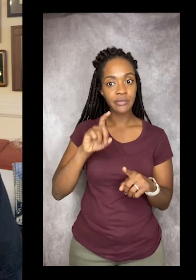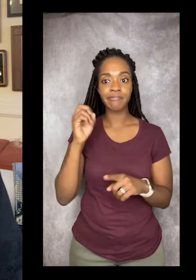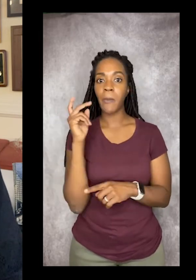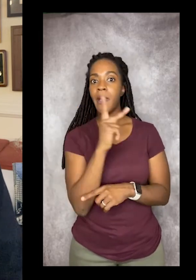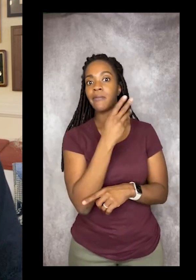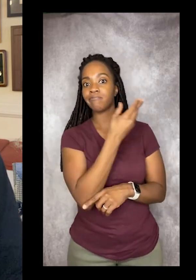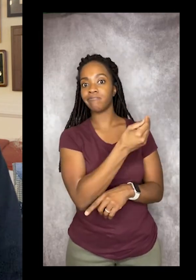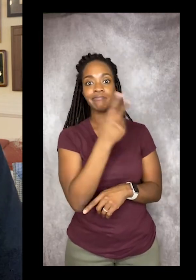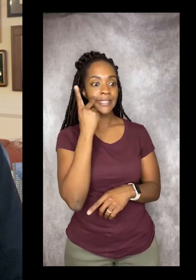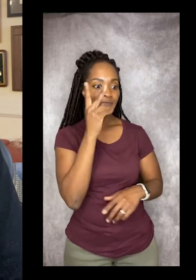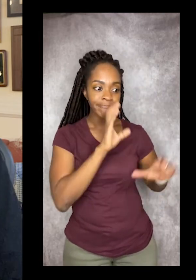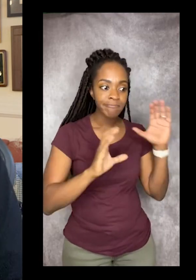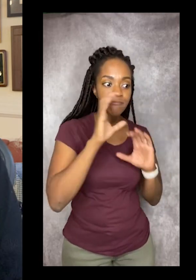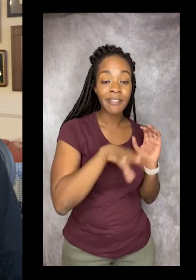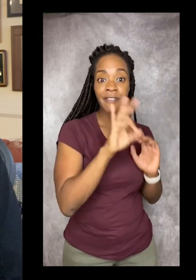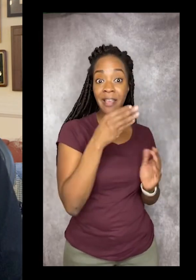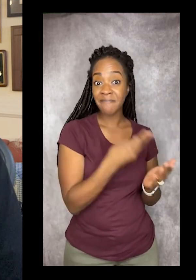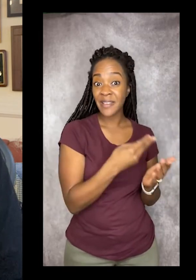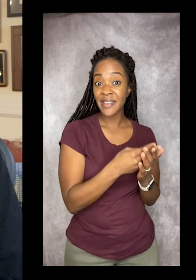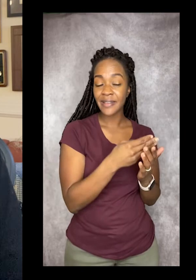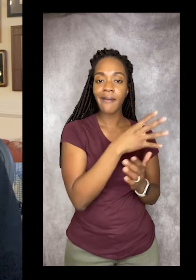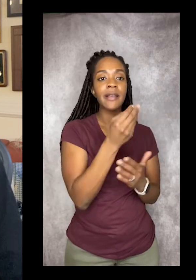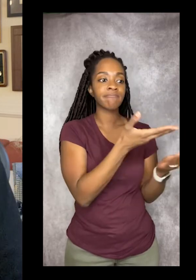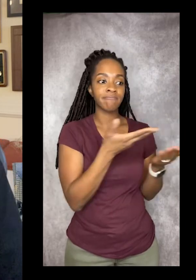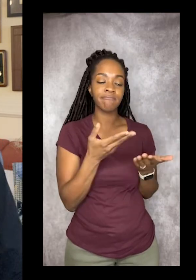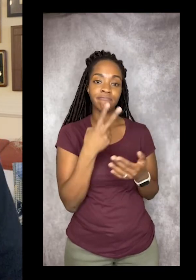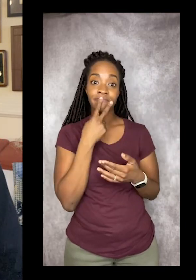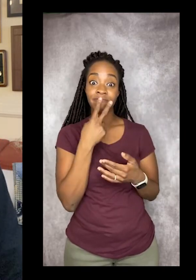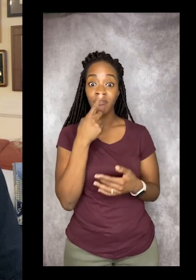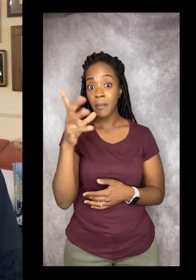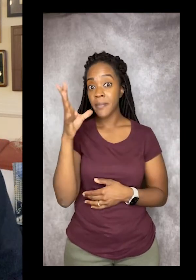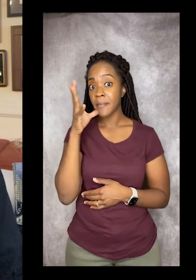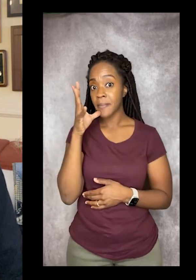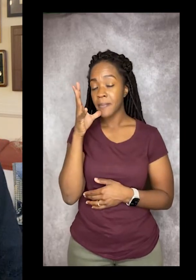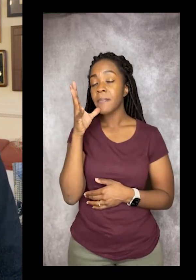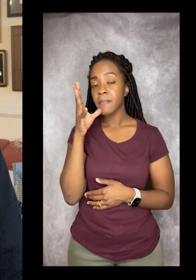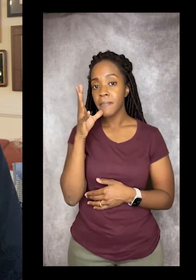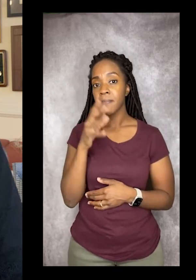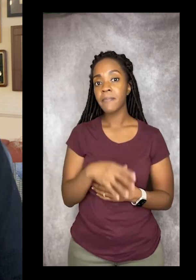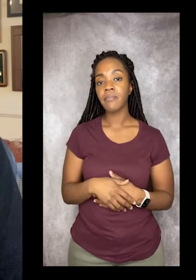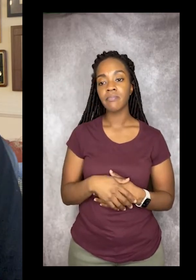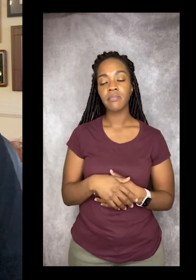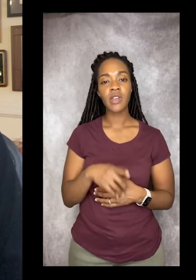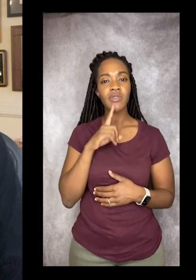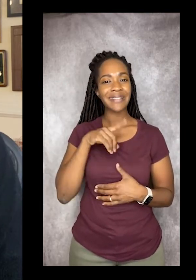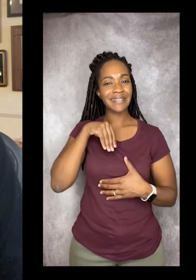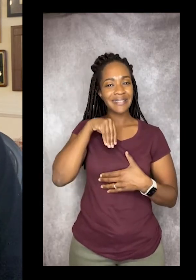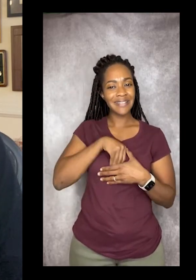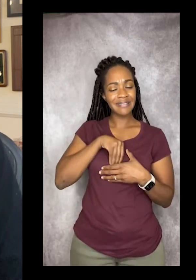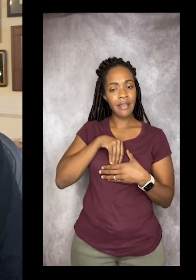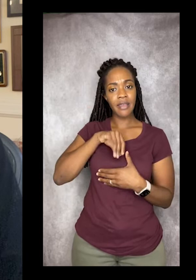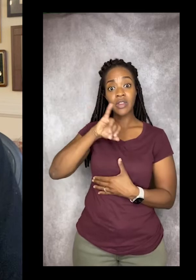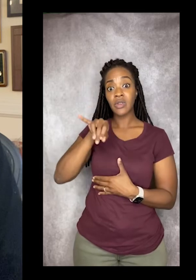could find it, in addition to making sure he brought his mother back a pack of cigarettes. This made something inside him